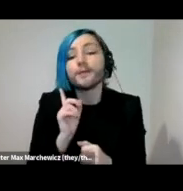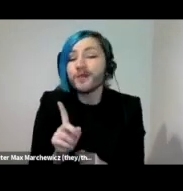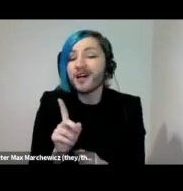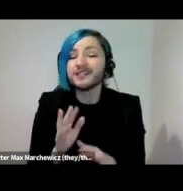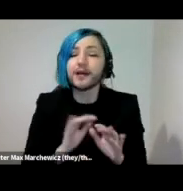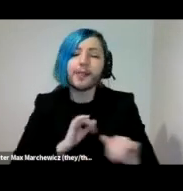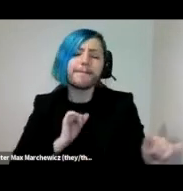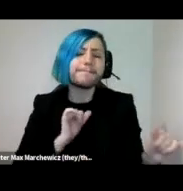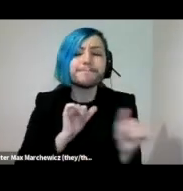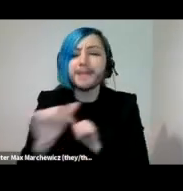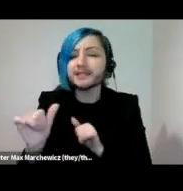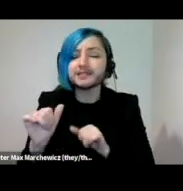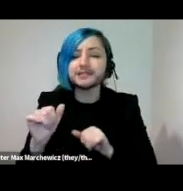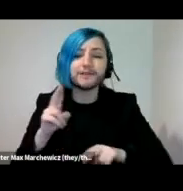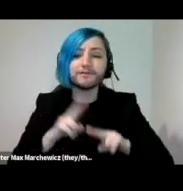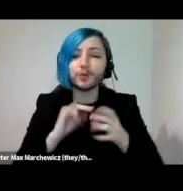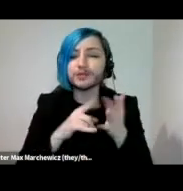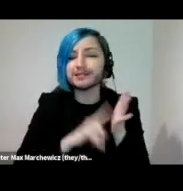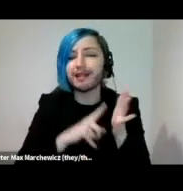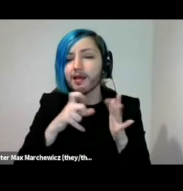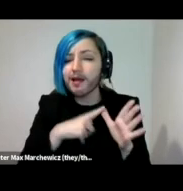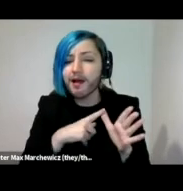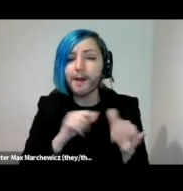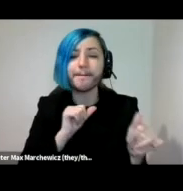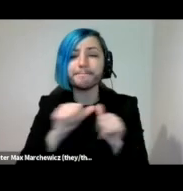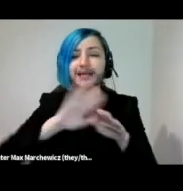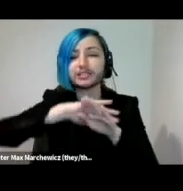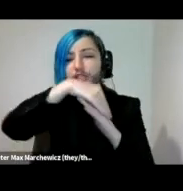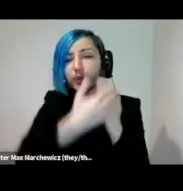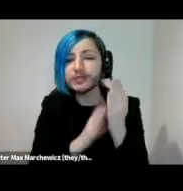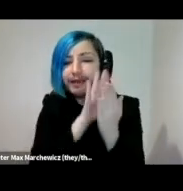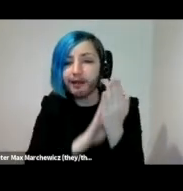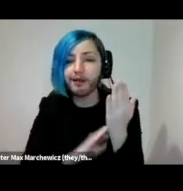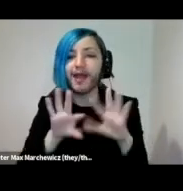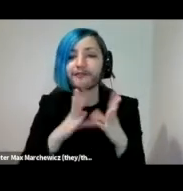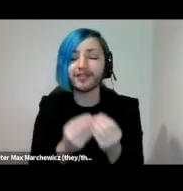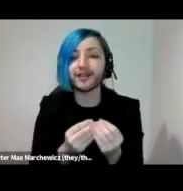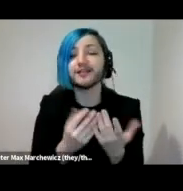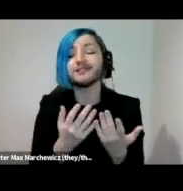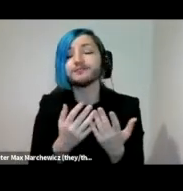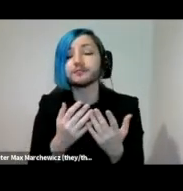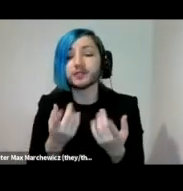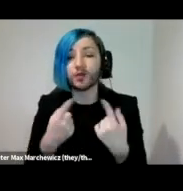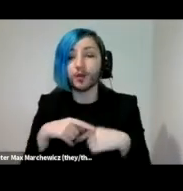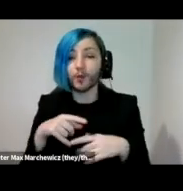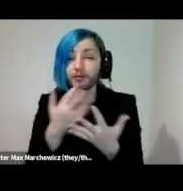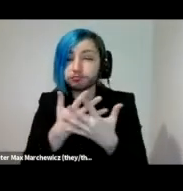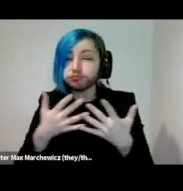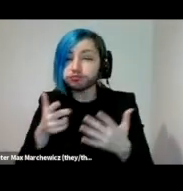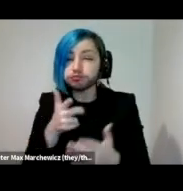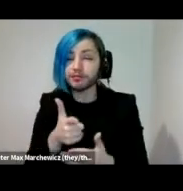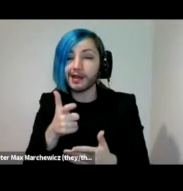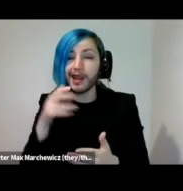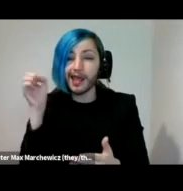silica we can buy and the best coatings that we can make, the amount of laser light that we're shining on